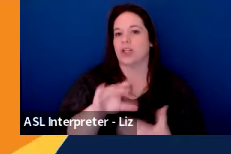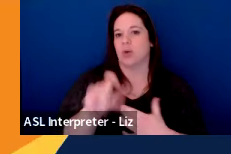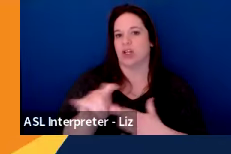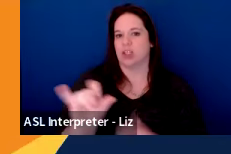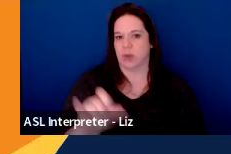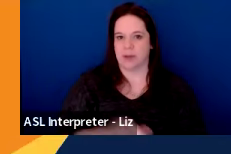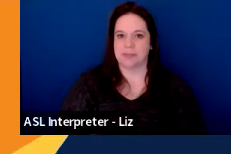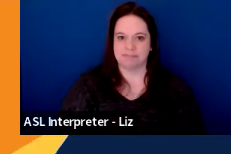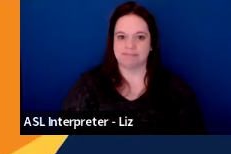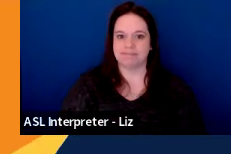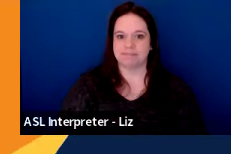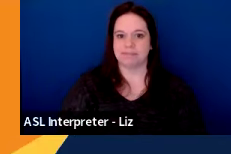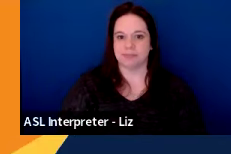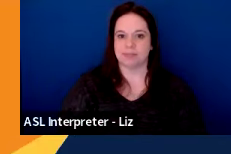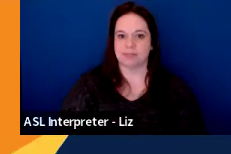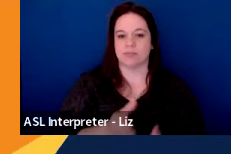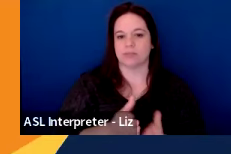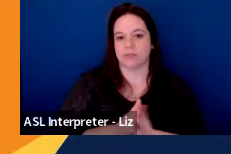through email.